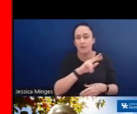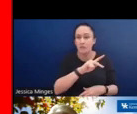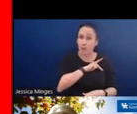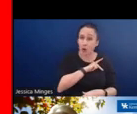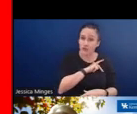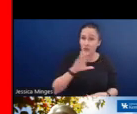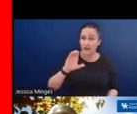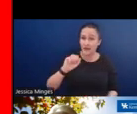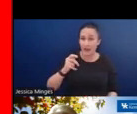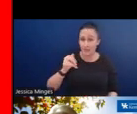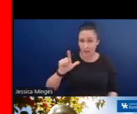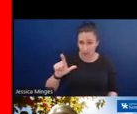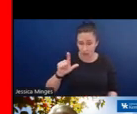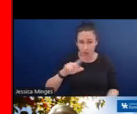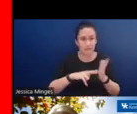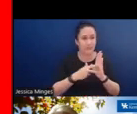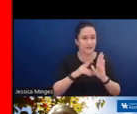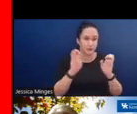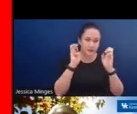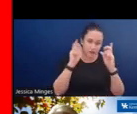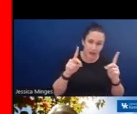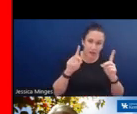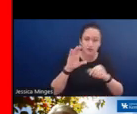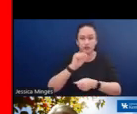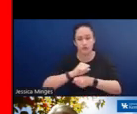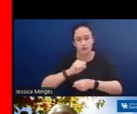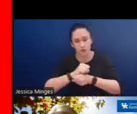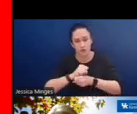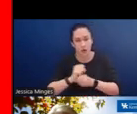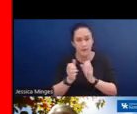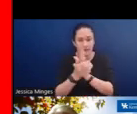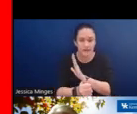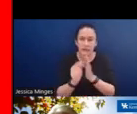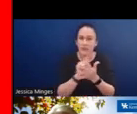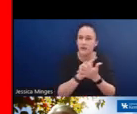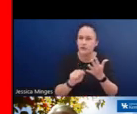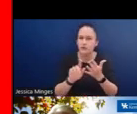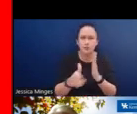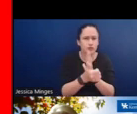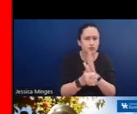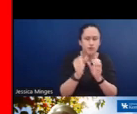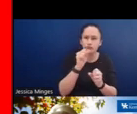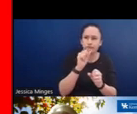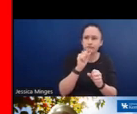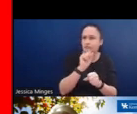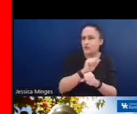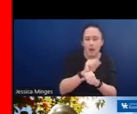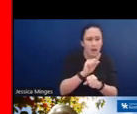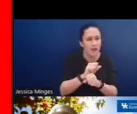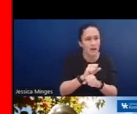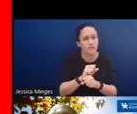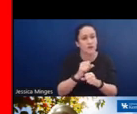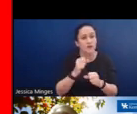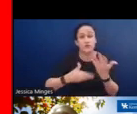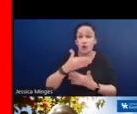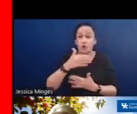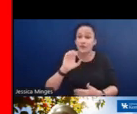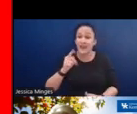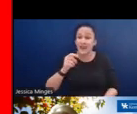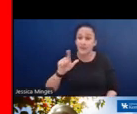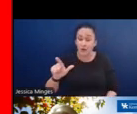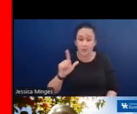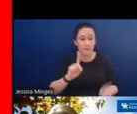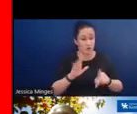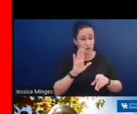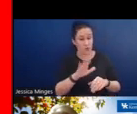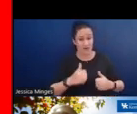which is your education, your job skills, your job, social capital, so people in your life that are